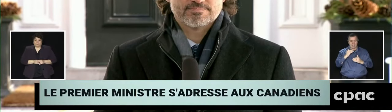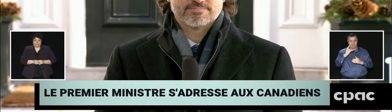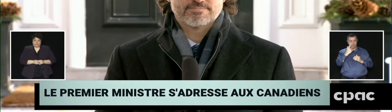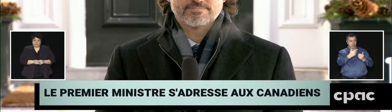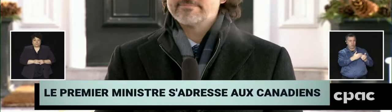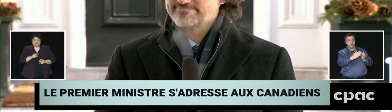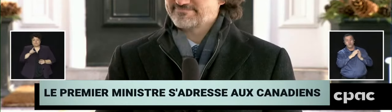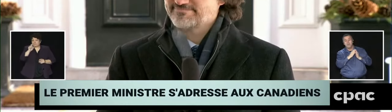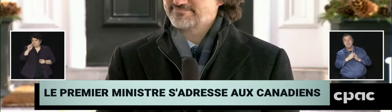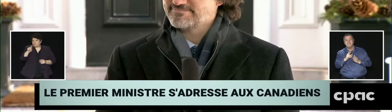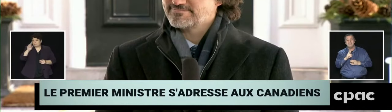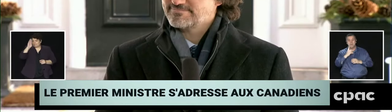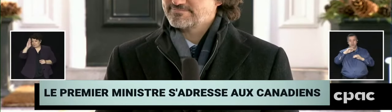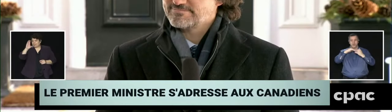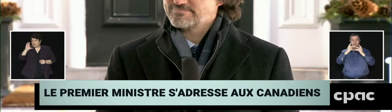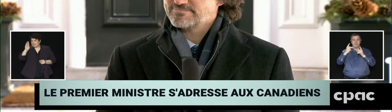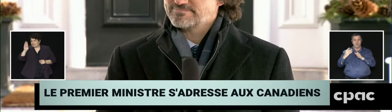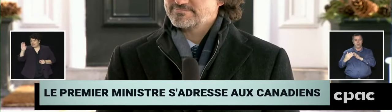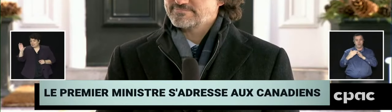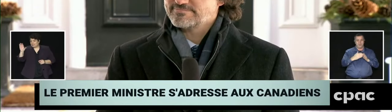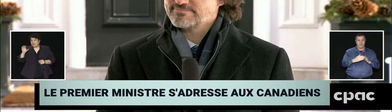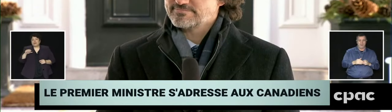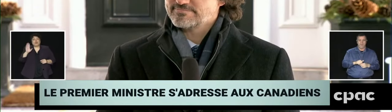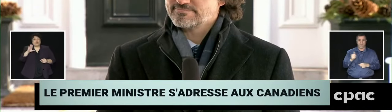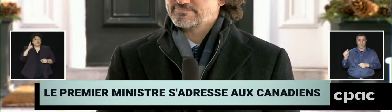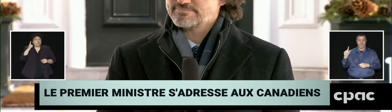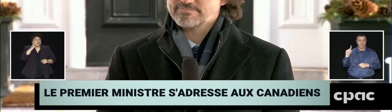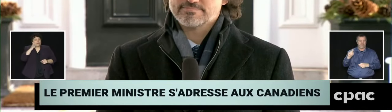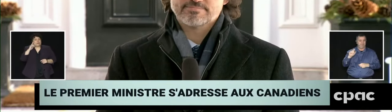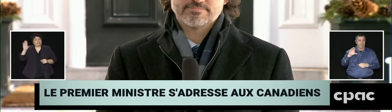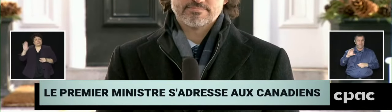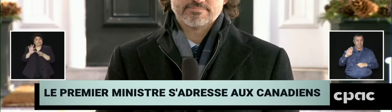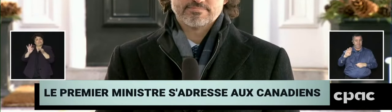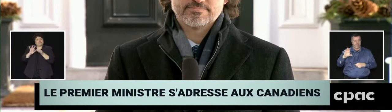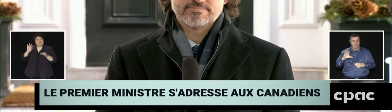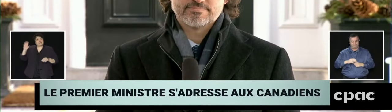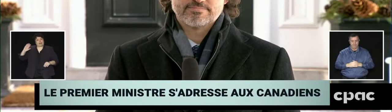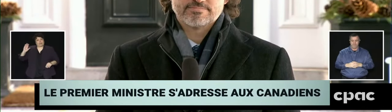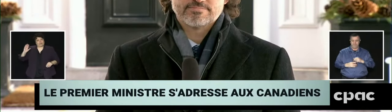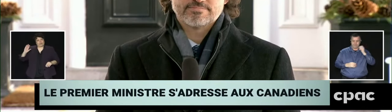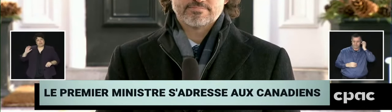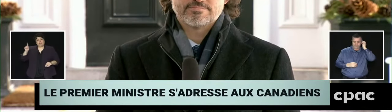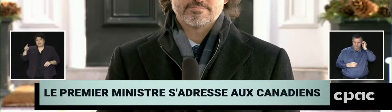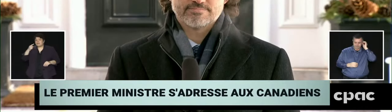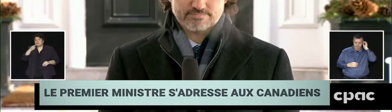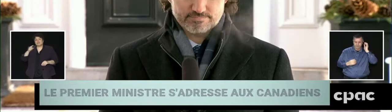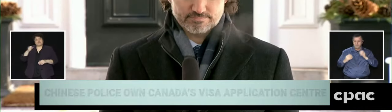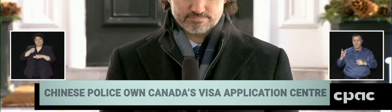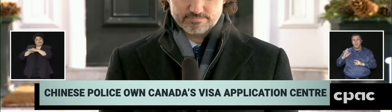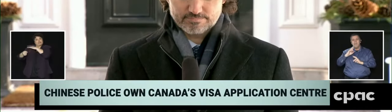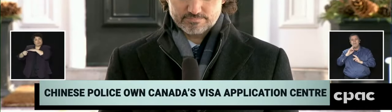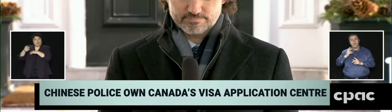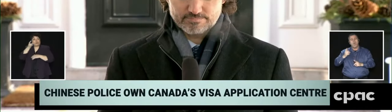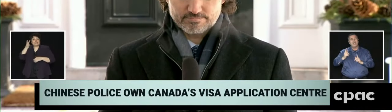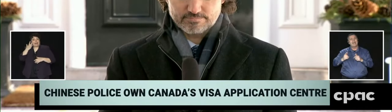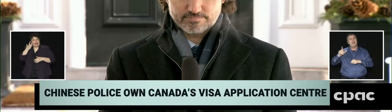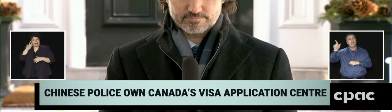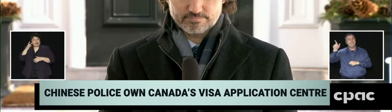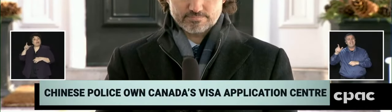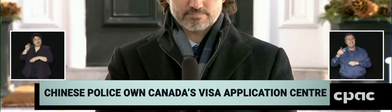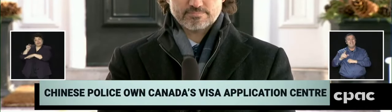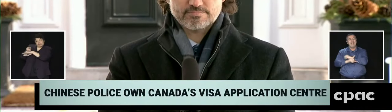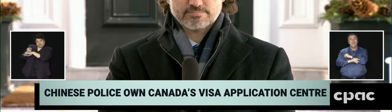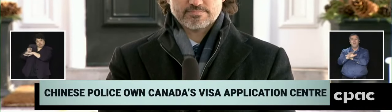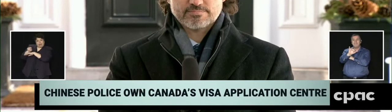Hi, Prime Minister. Tom Perry, CBC. We've heard some reports out of Calgary about travelers being kept in quarantine hotels, not getting enough